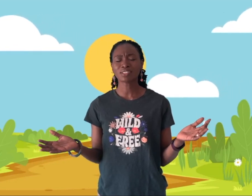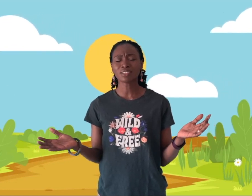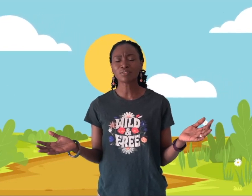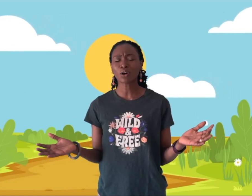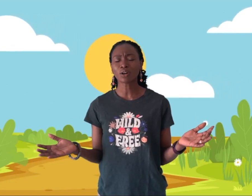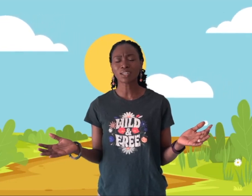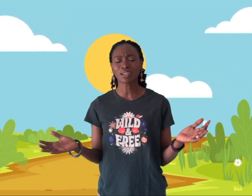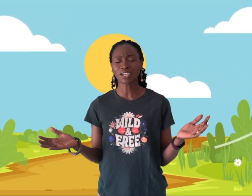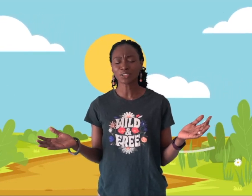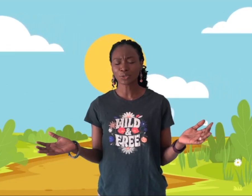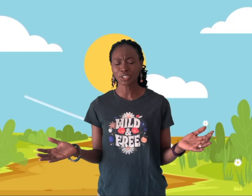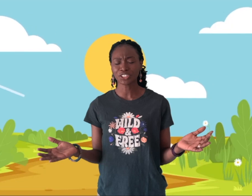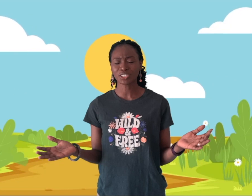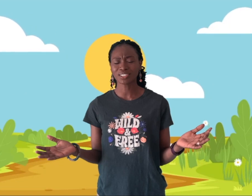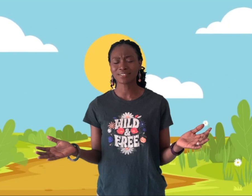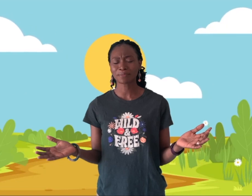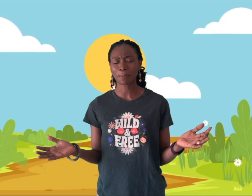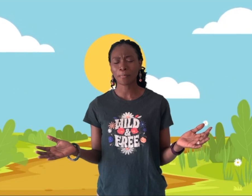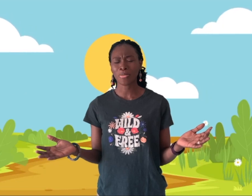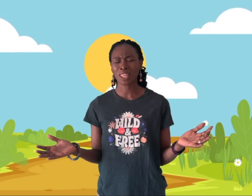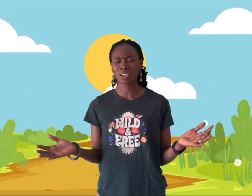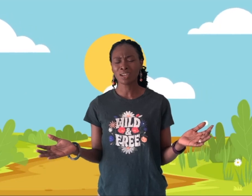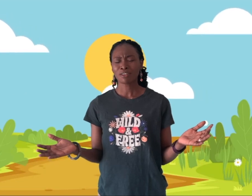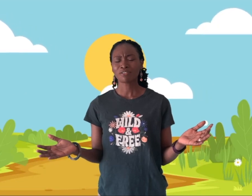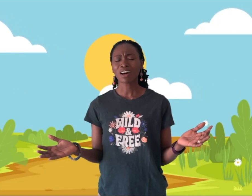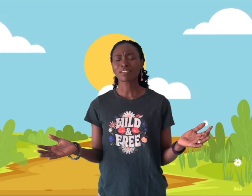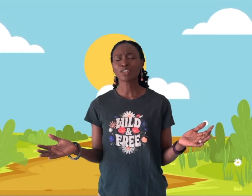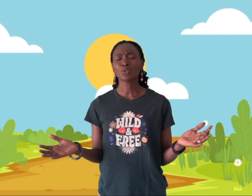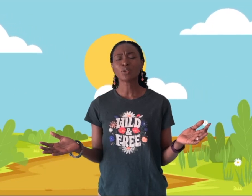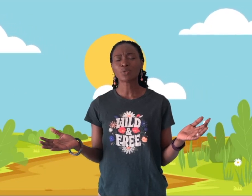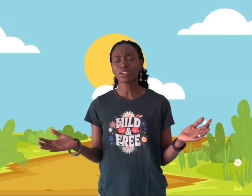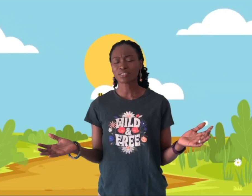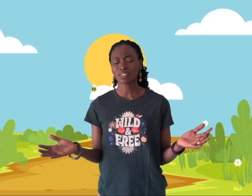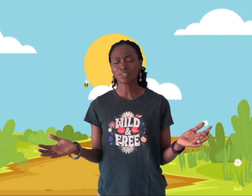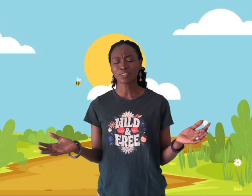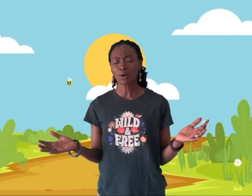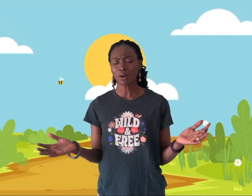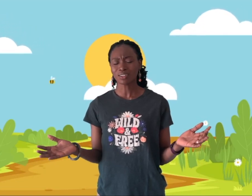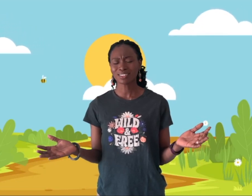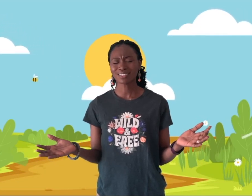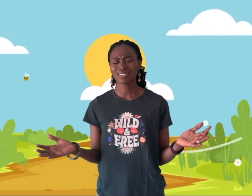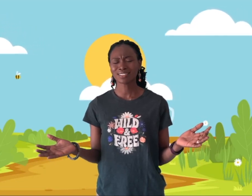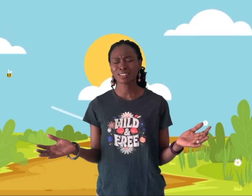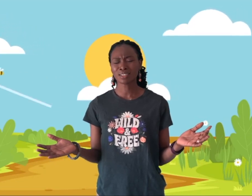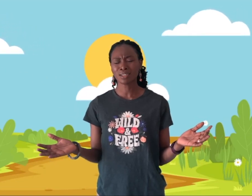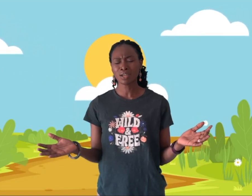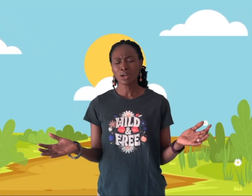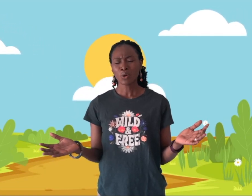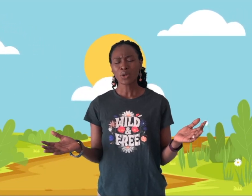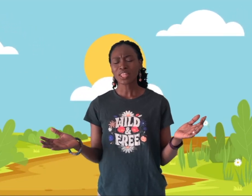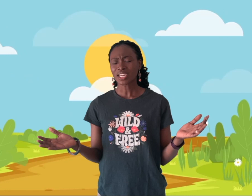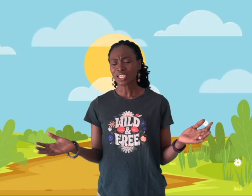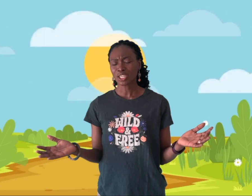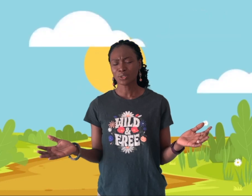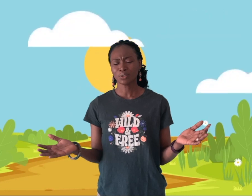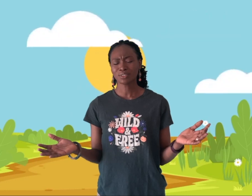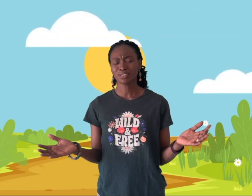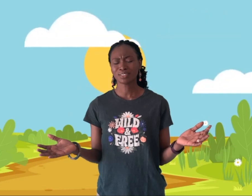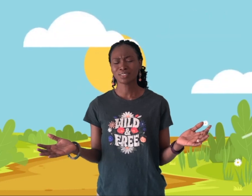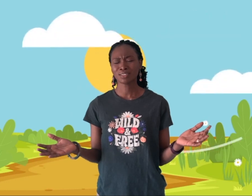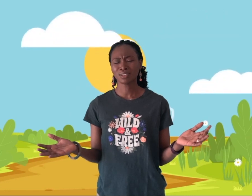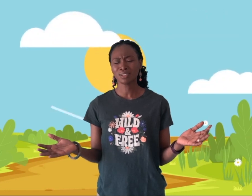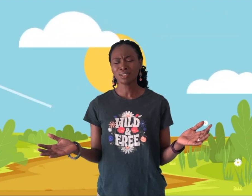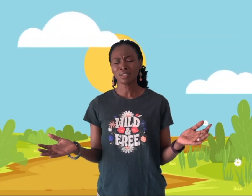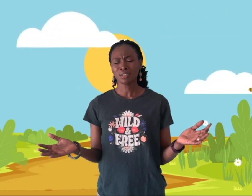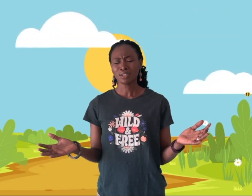You deserve all our adoration. Father, you are worthy of it all. We thank you